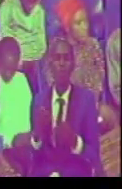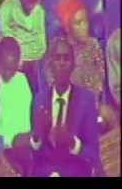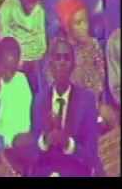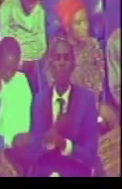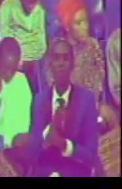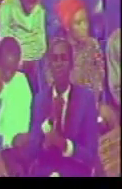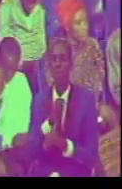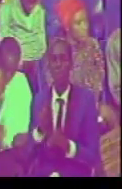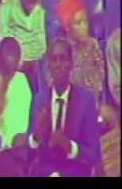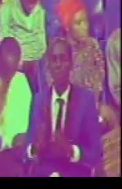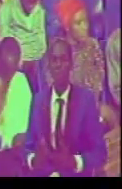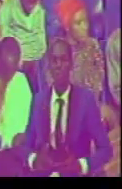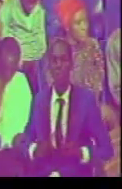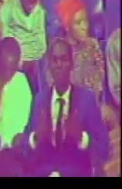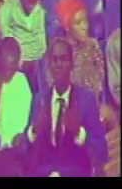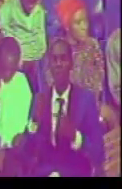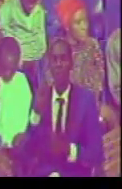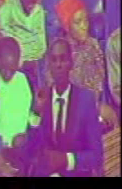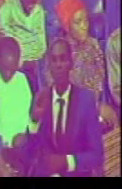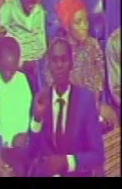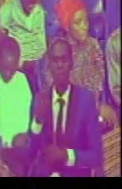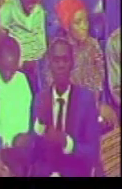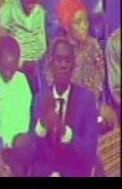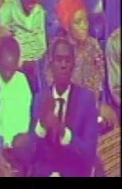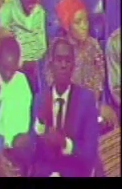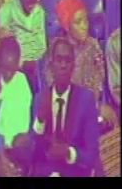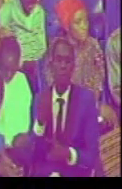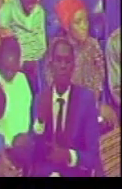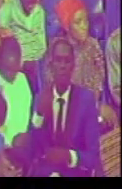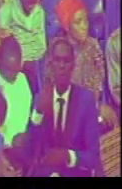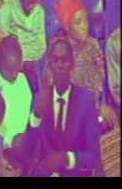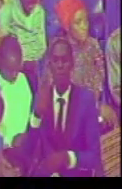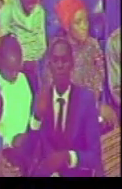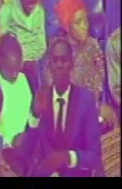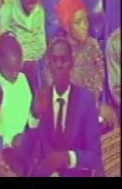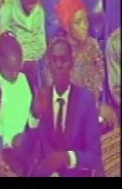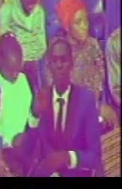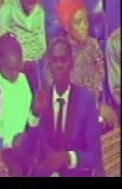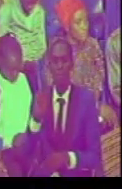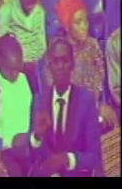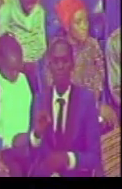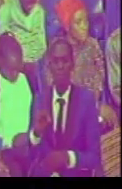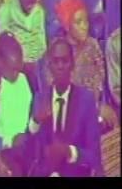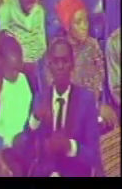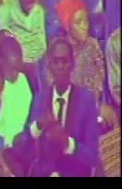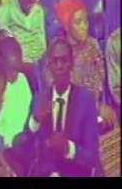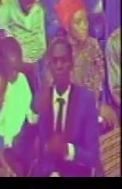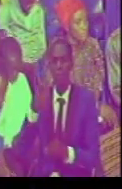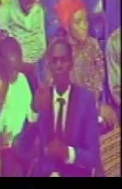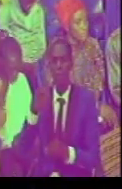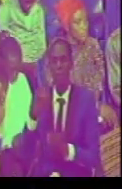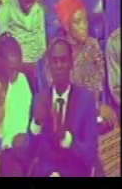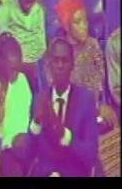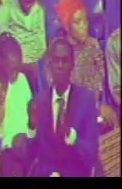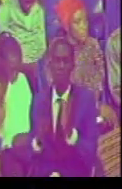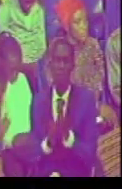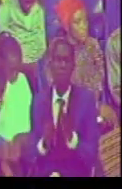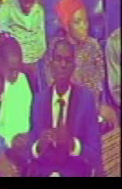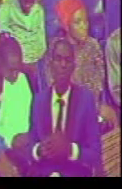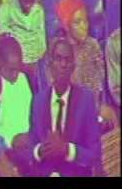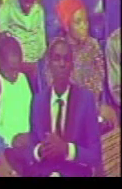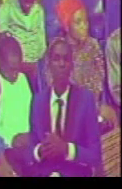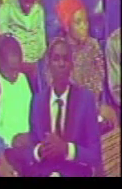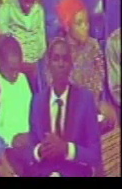to take a live testimony coming from Benin,